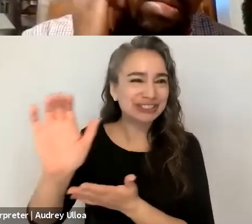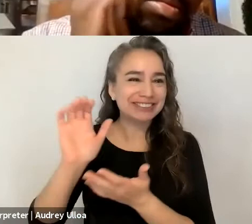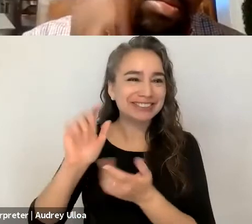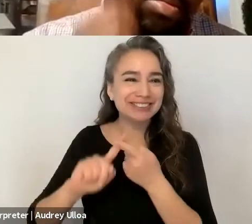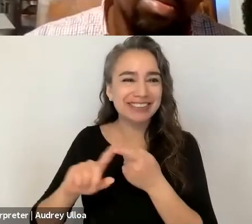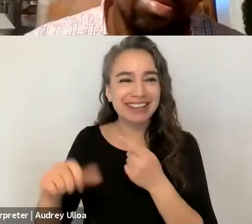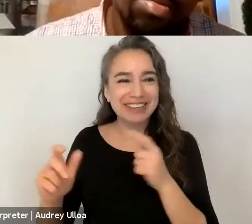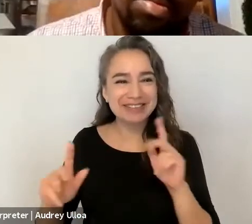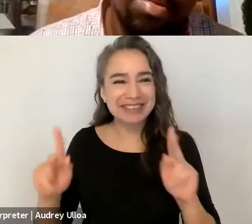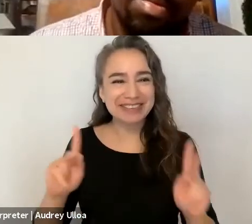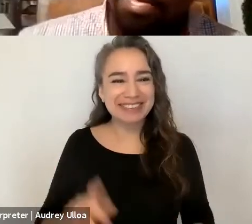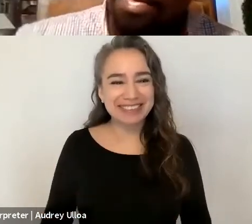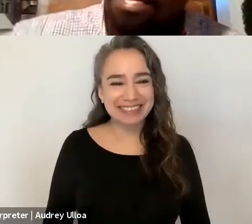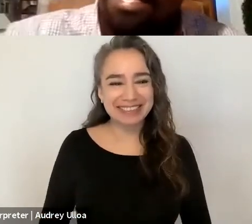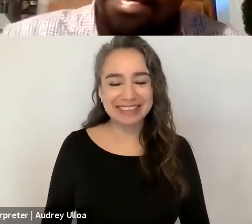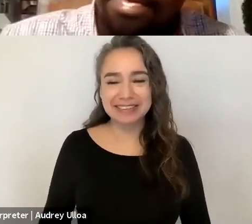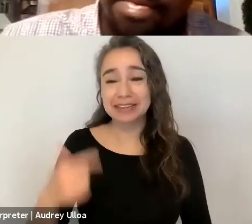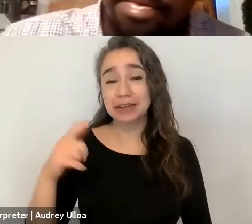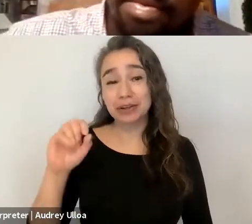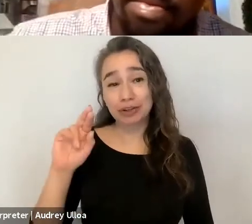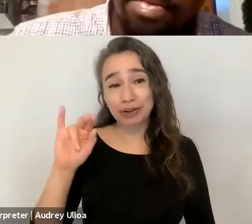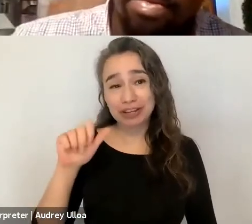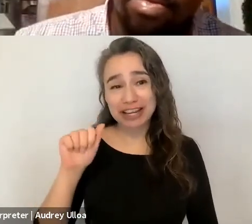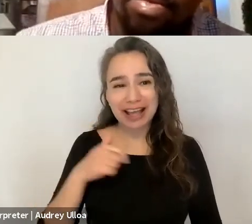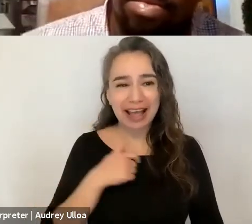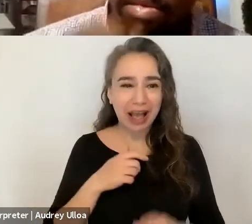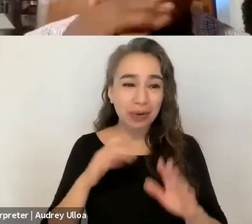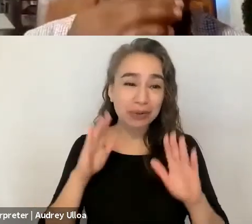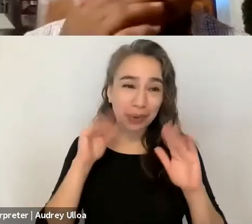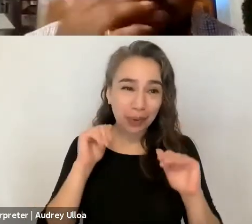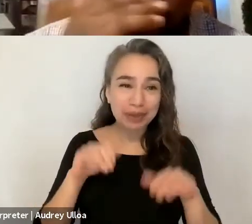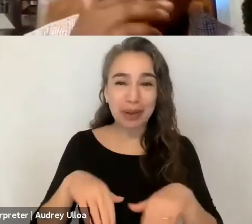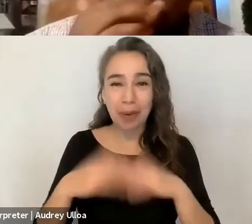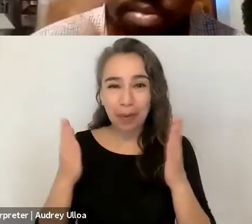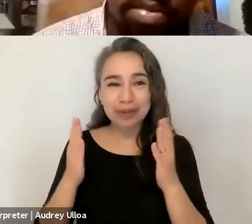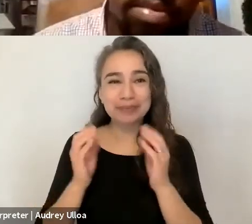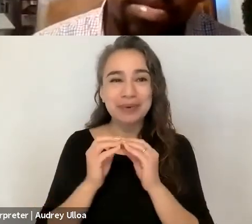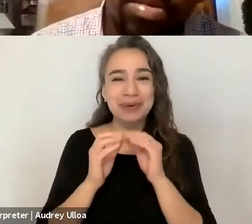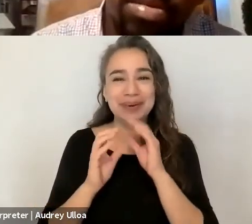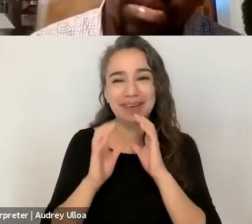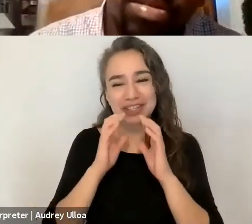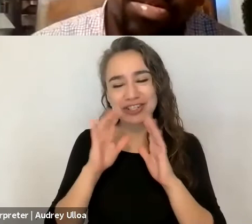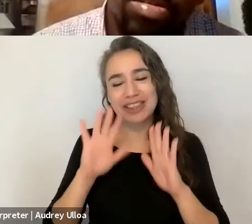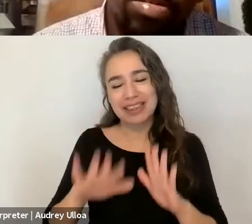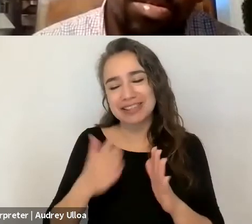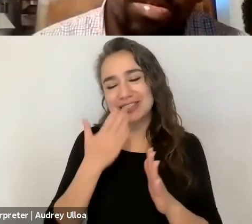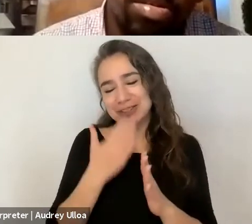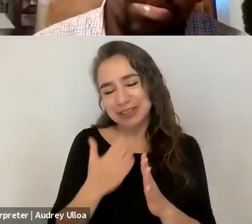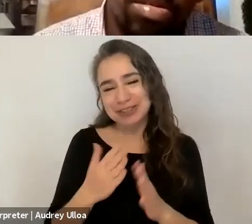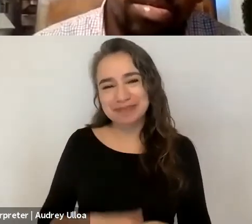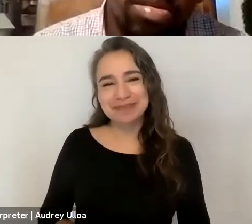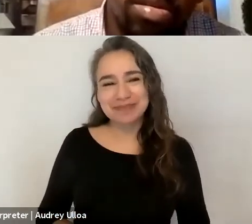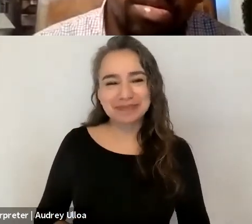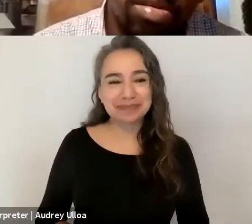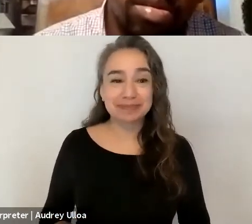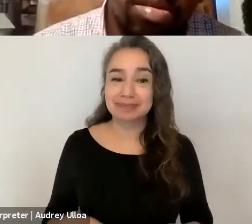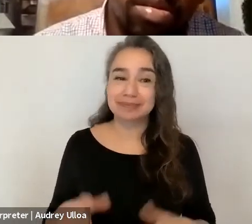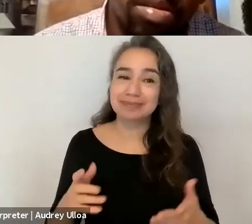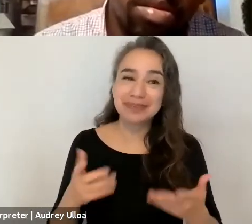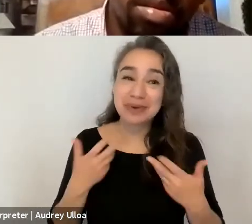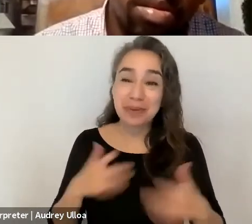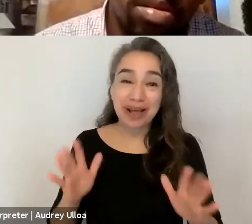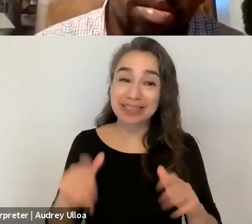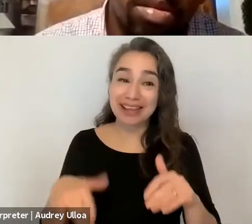good. I was hoping that it opened up avenues for more conversations. That's good to hear. Yeah, we don't want the challenge, but